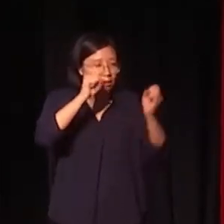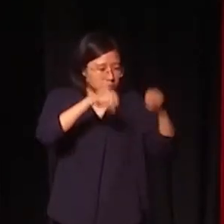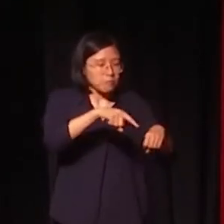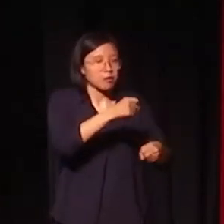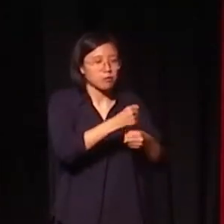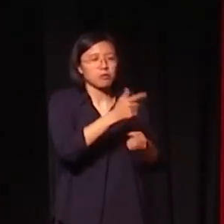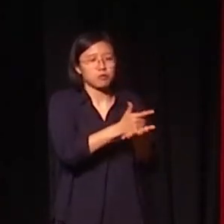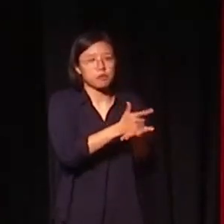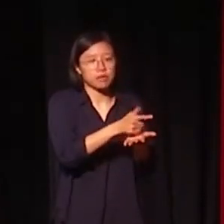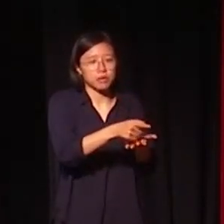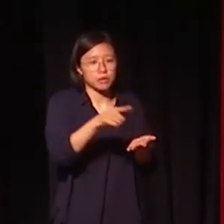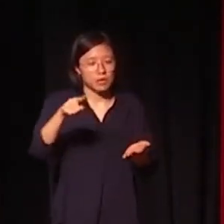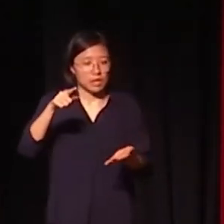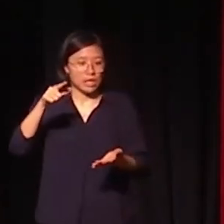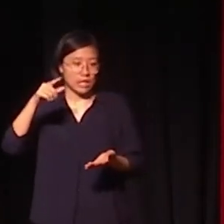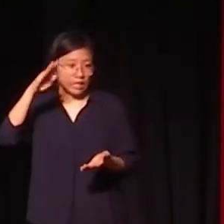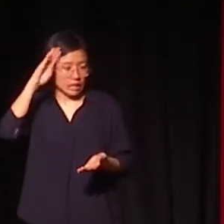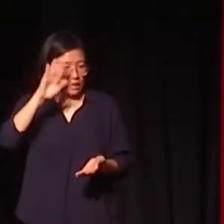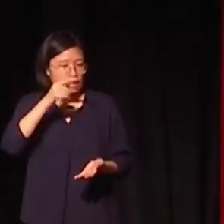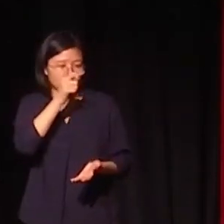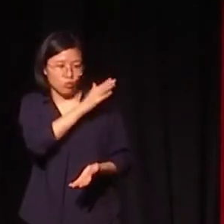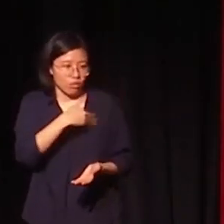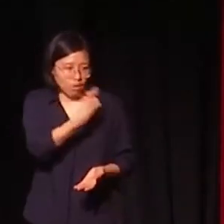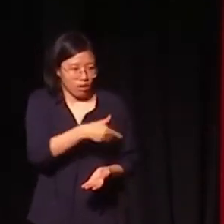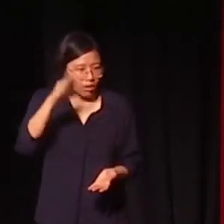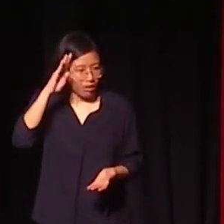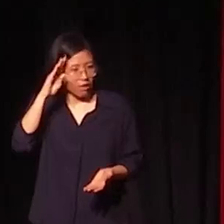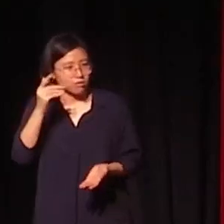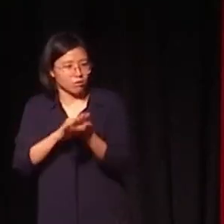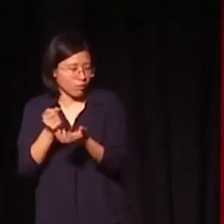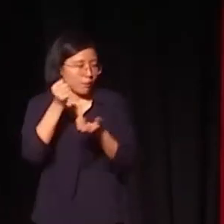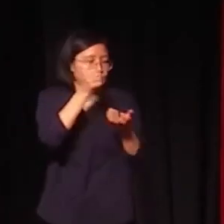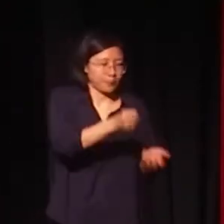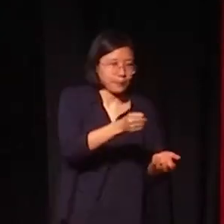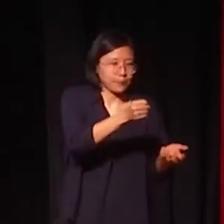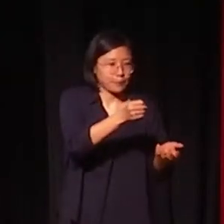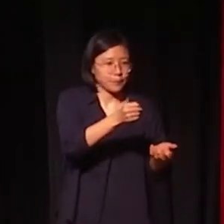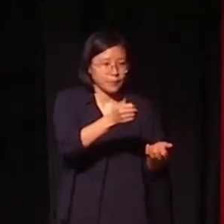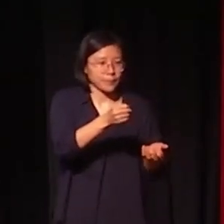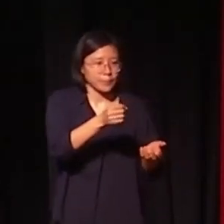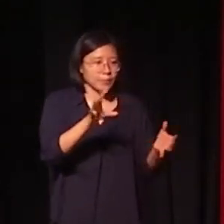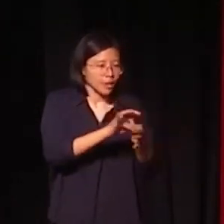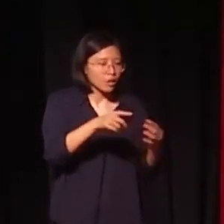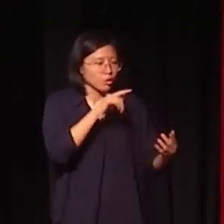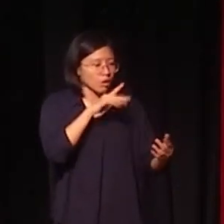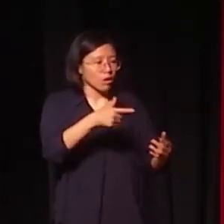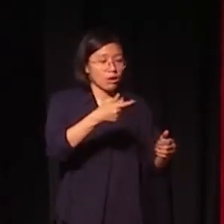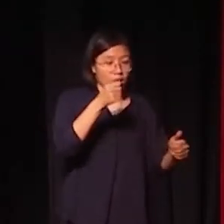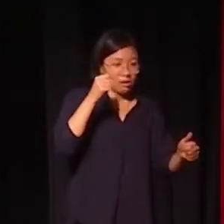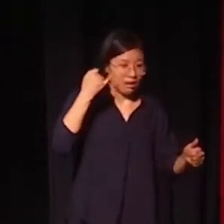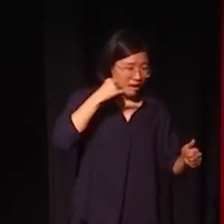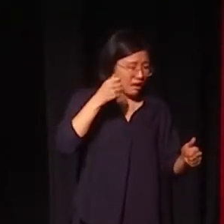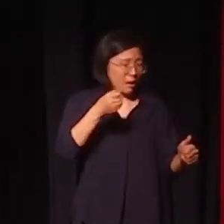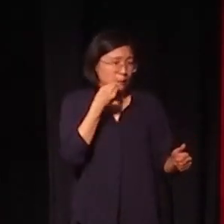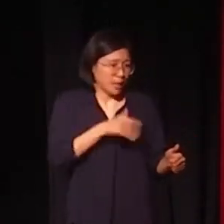with Police Scotland and really getting to and working with deaf survivors of domestic abuse, deaf women